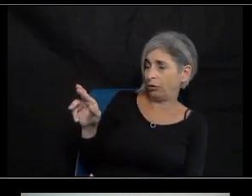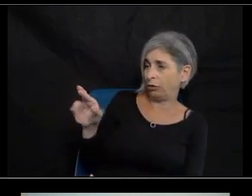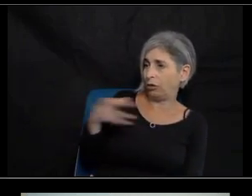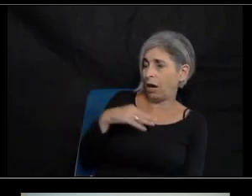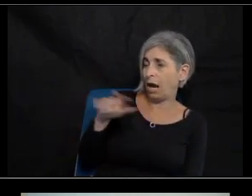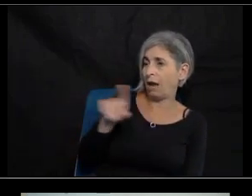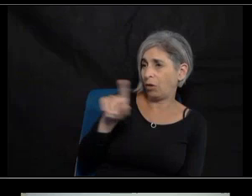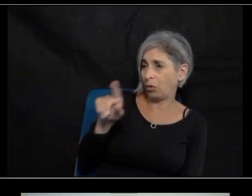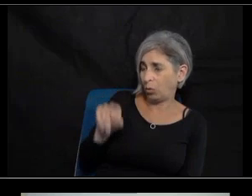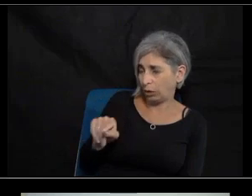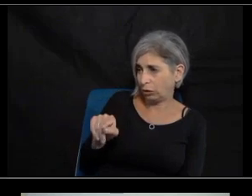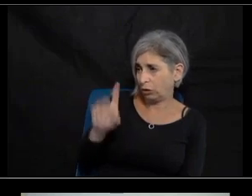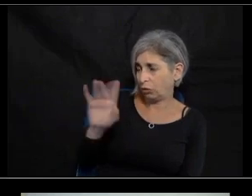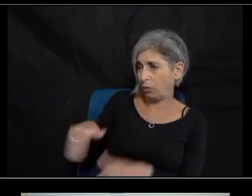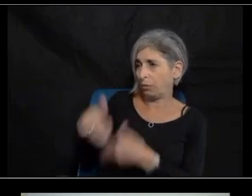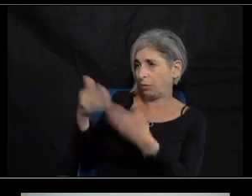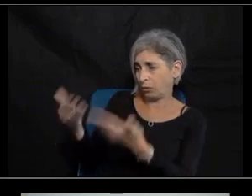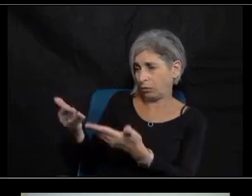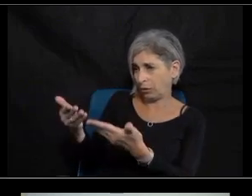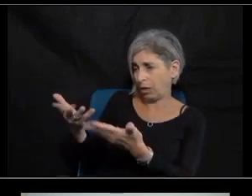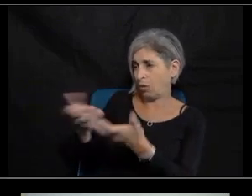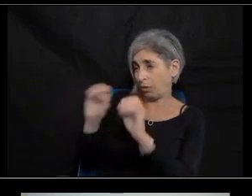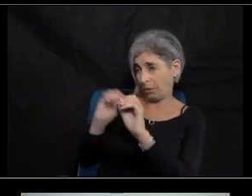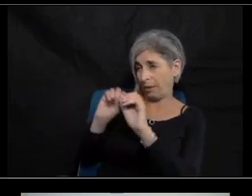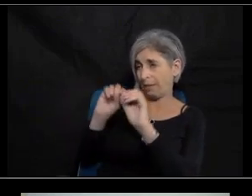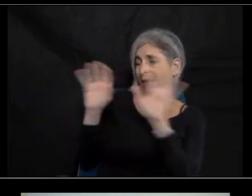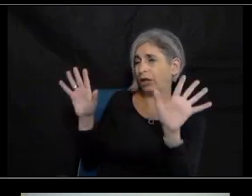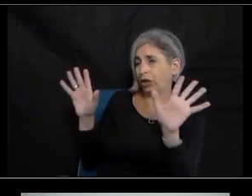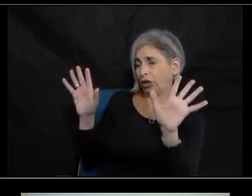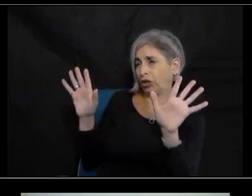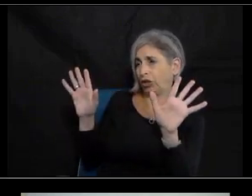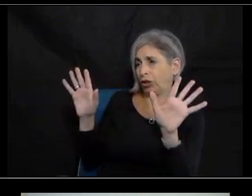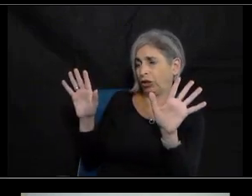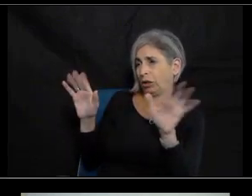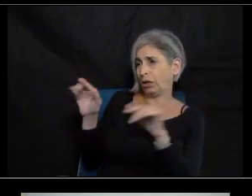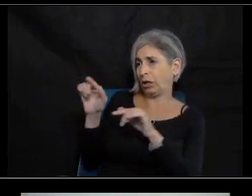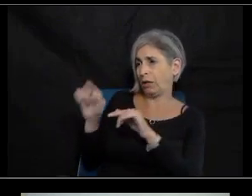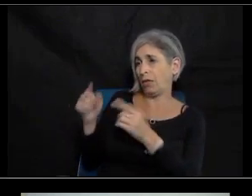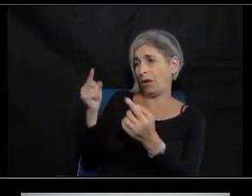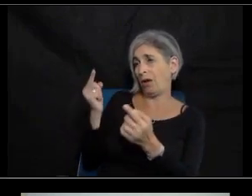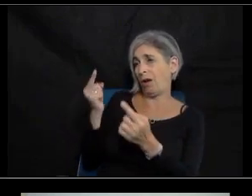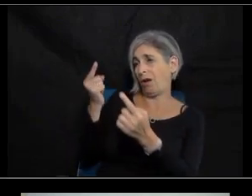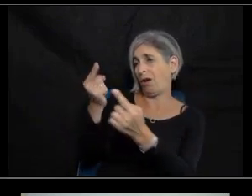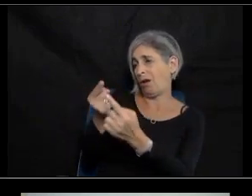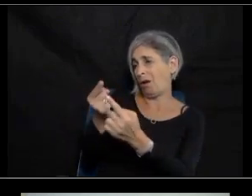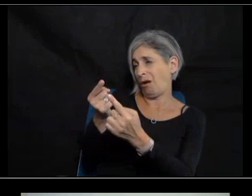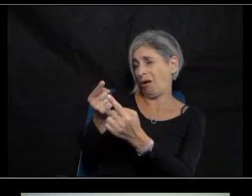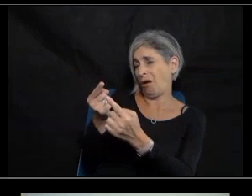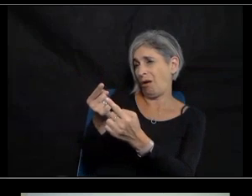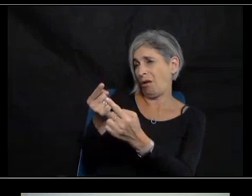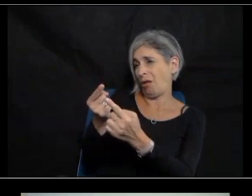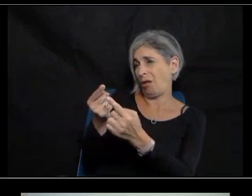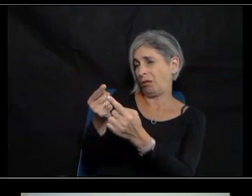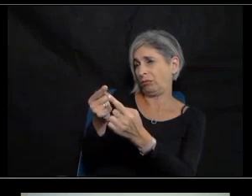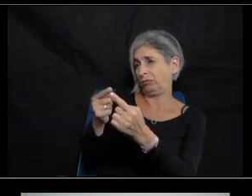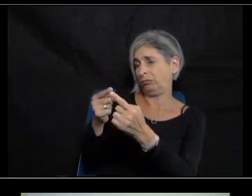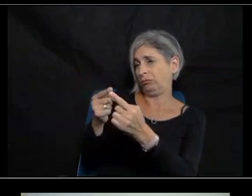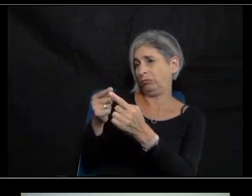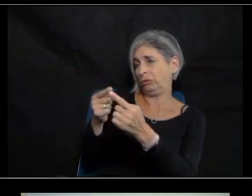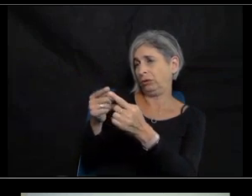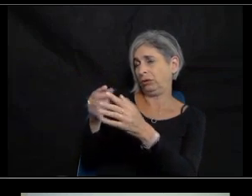question regarding your proposal. I just wanted some clarity. Is the intention to divert those